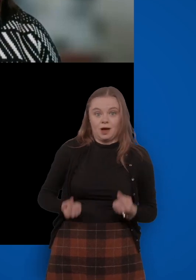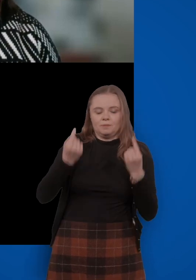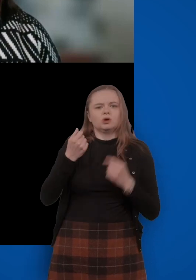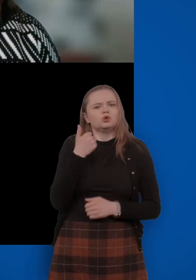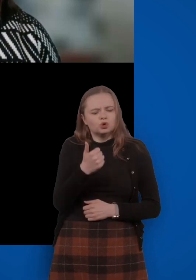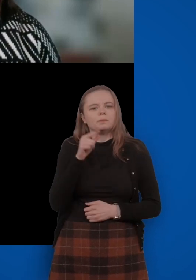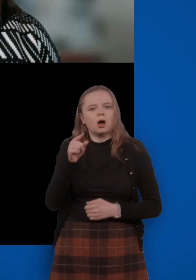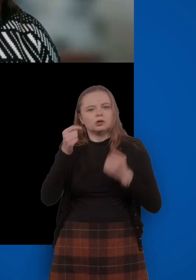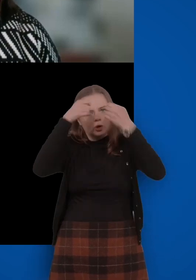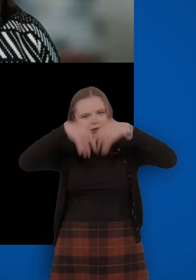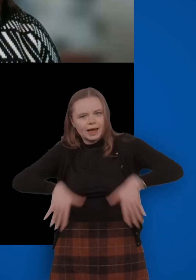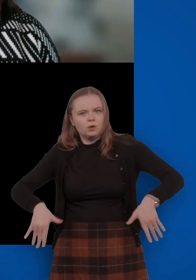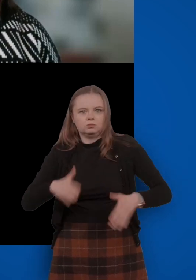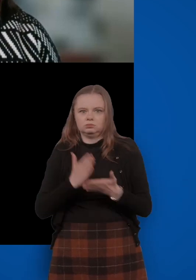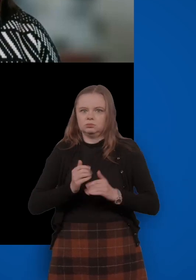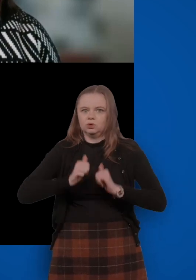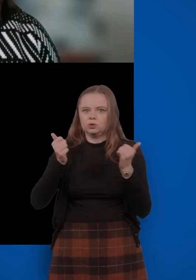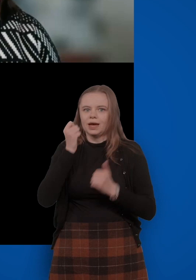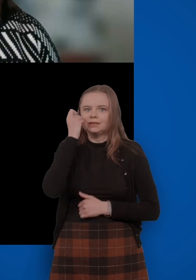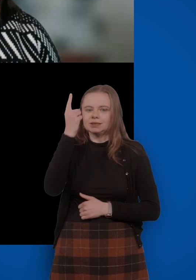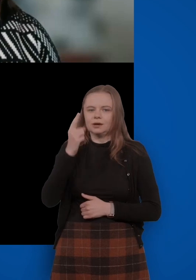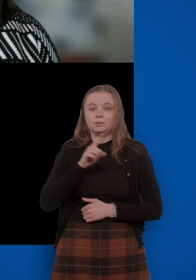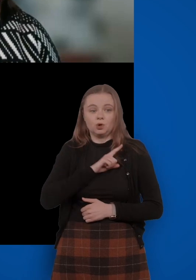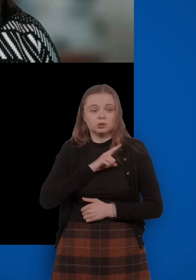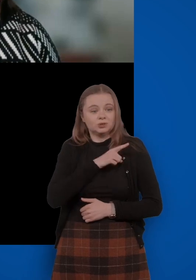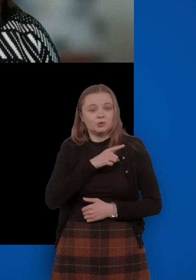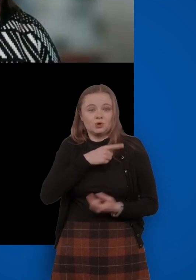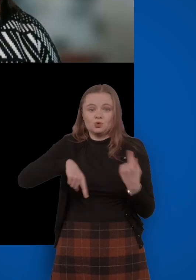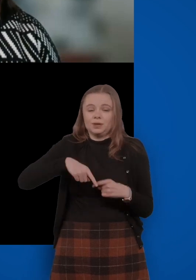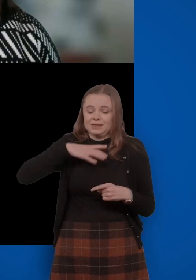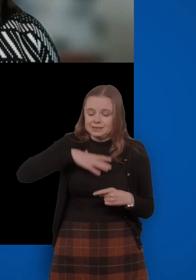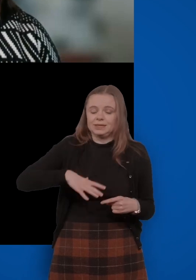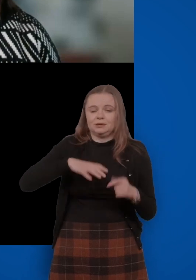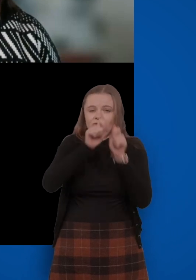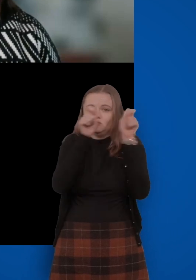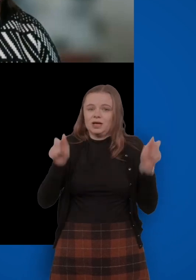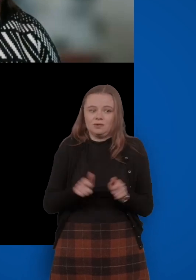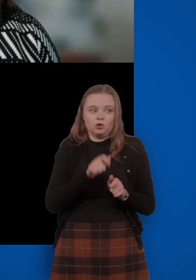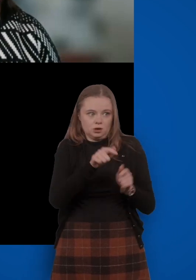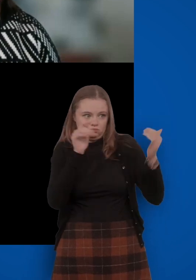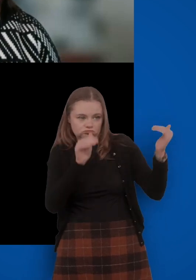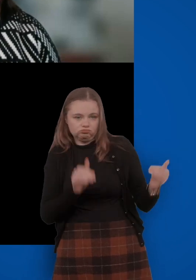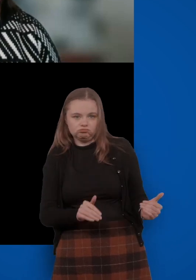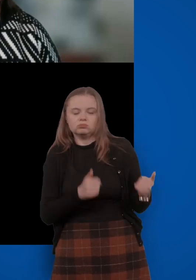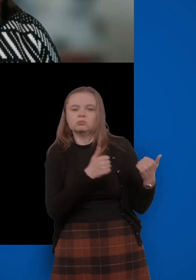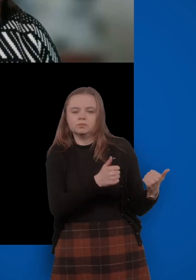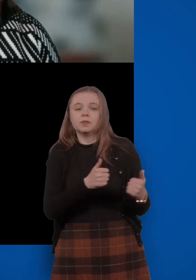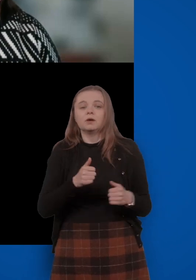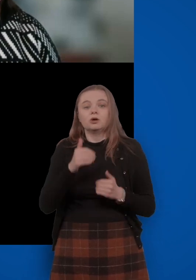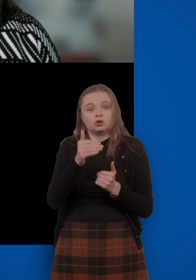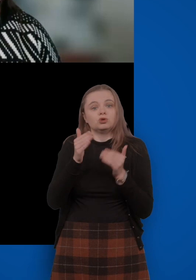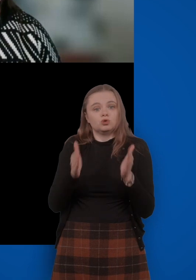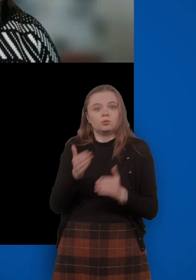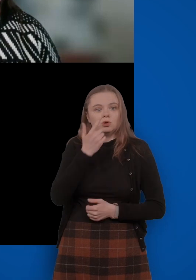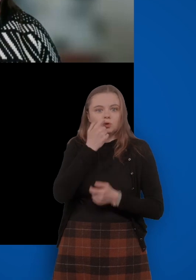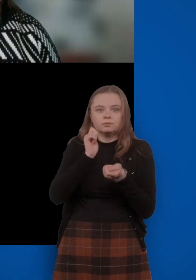but top-down is also a good idea because, you've got to have frameworks that you kind of fit within. I mean, the EDI Cube could be adapted